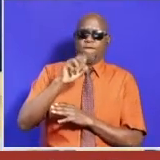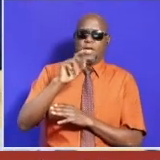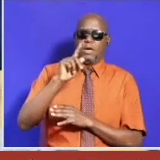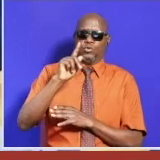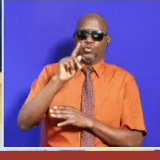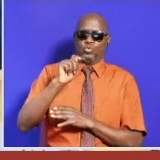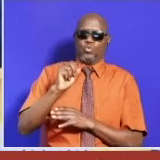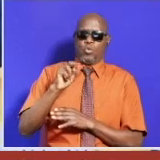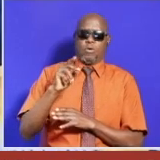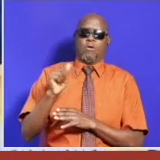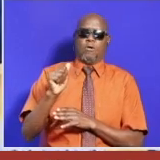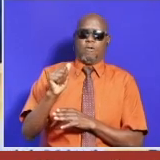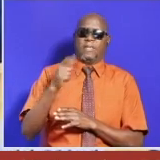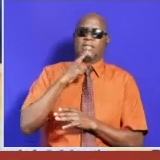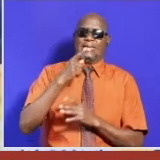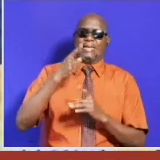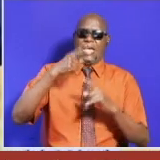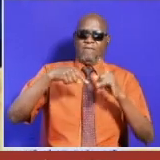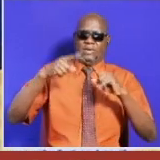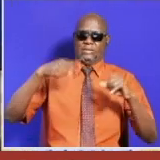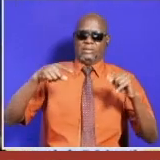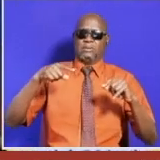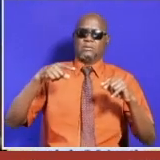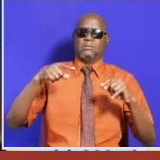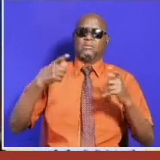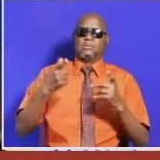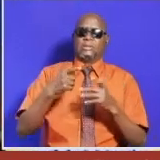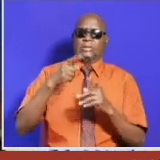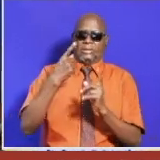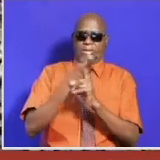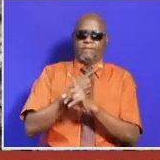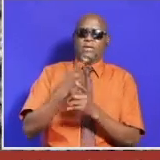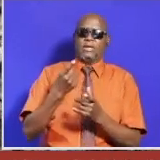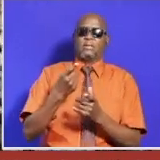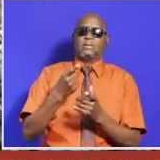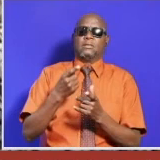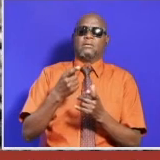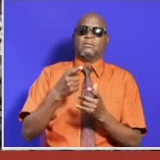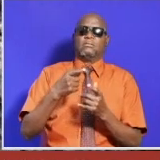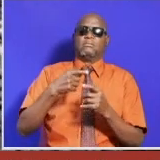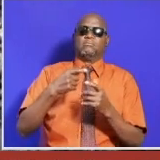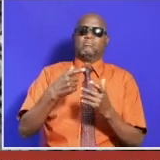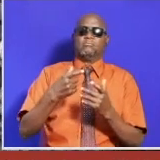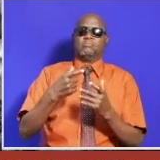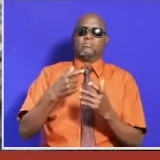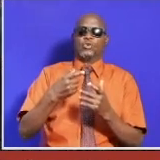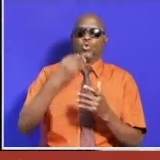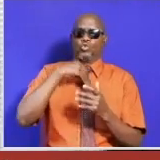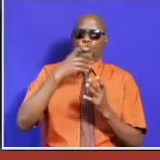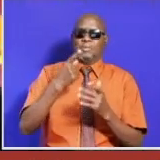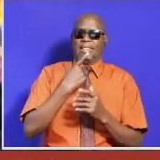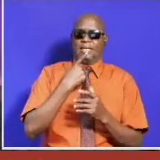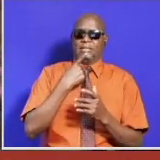Kimani pointed out that diversity was driving the need for a high degree of differentiation to meet a wide range of consumer tastes and